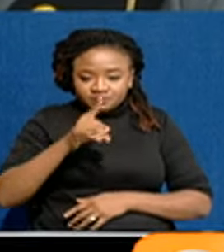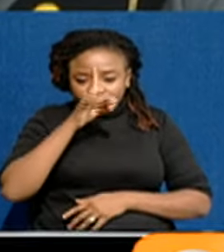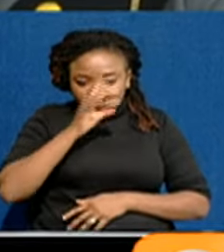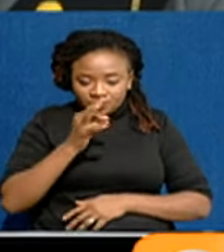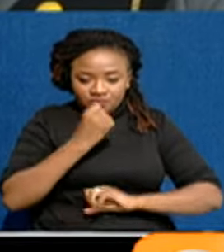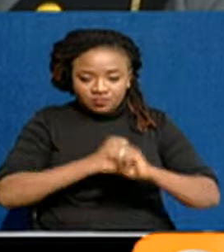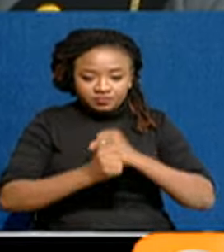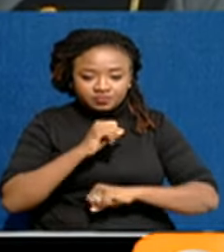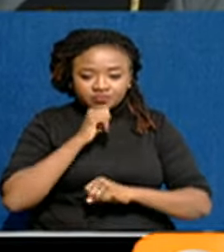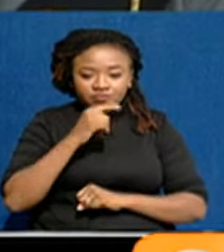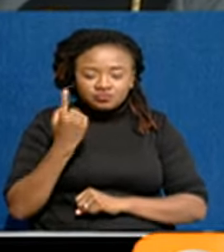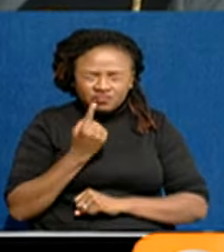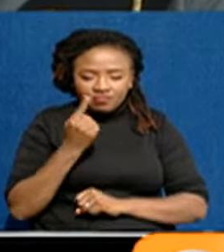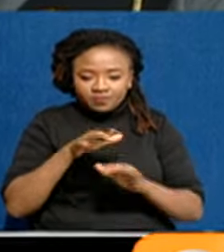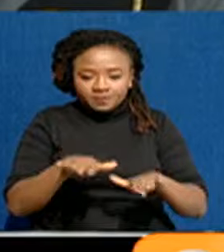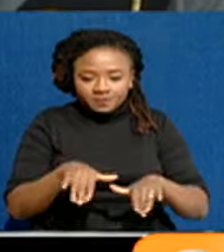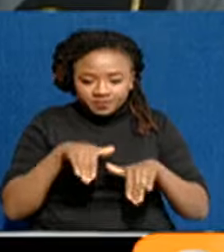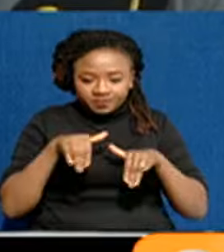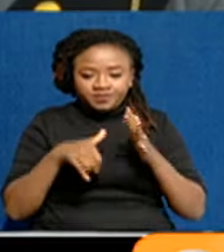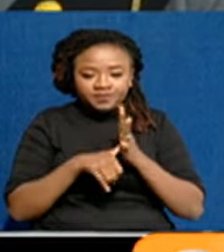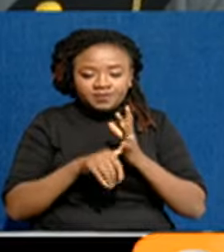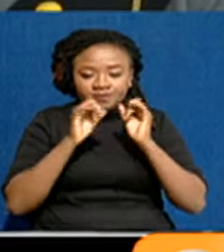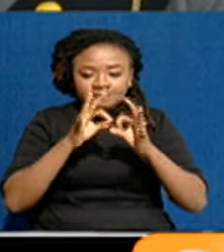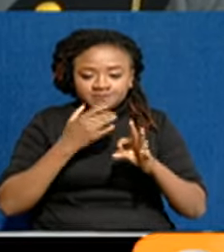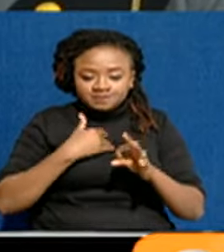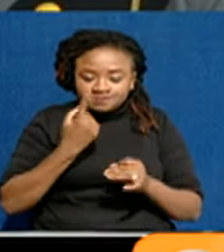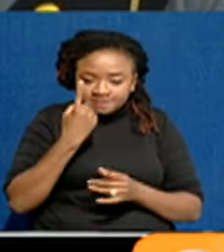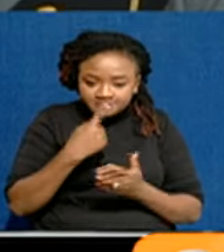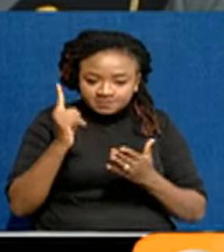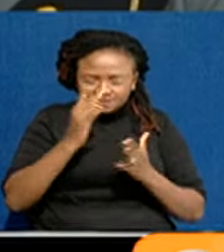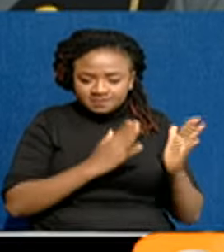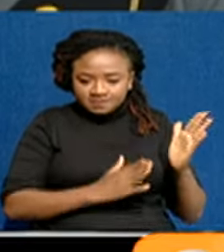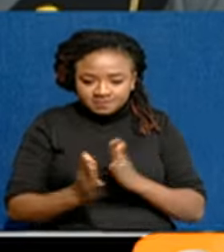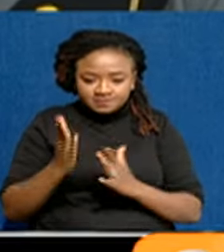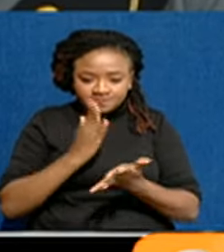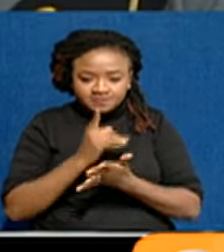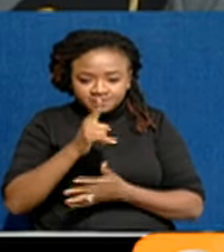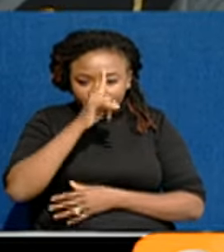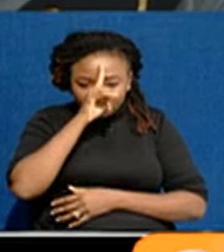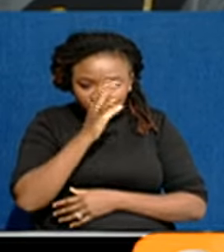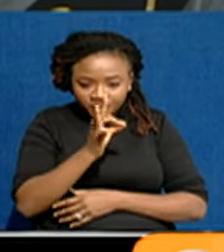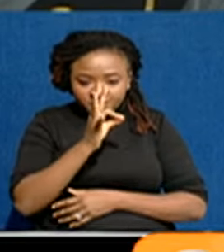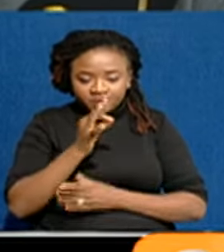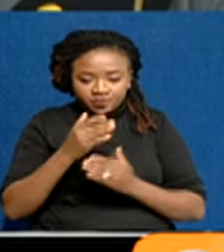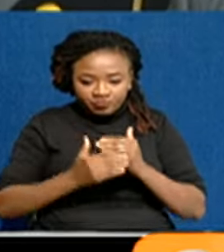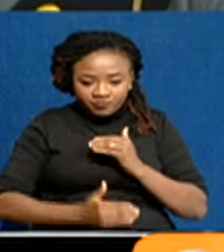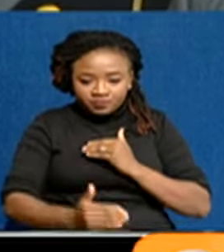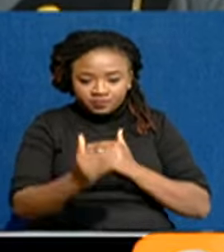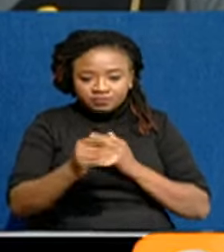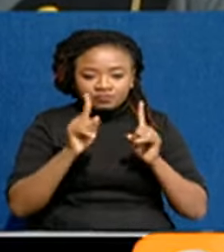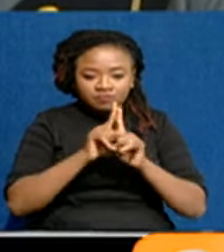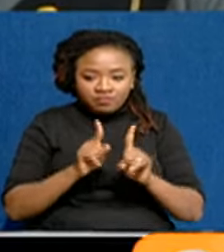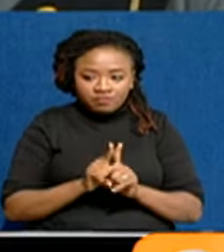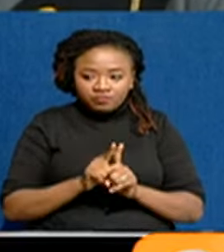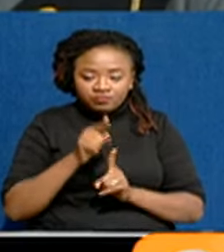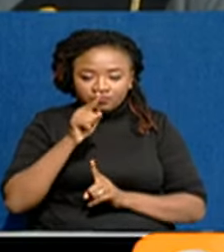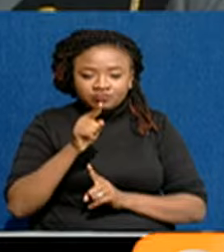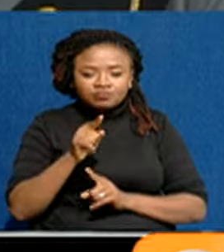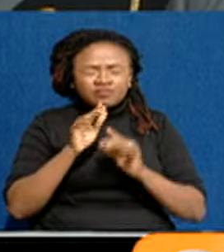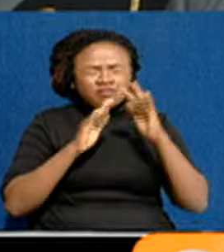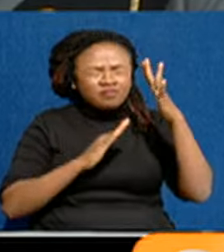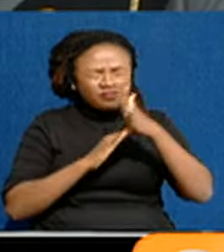disaster. And just proper urban planning, is very critical, going forward. And also these key